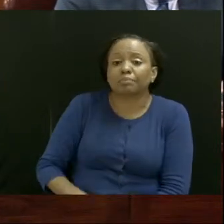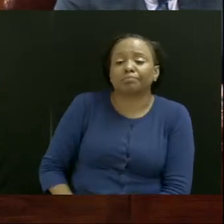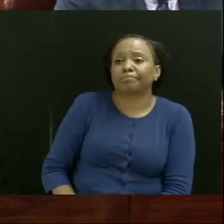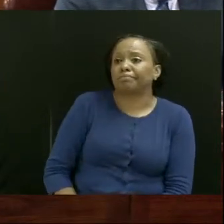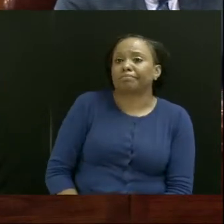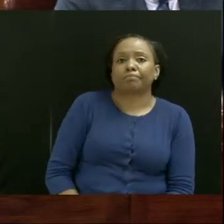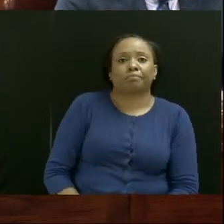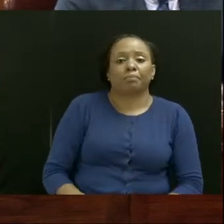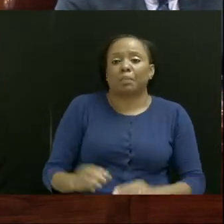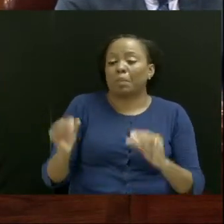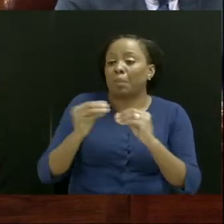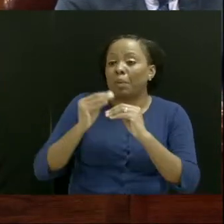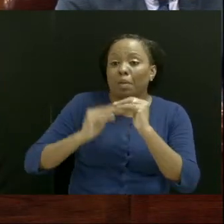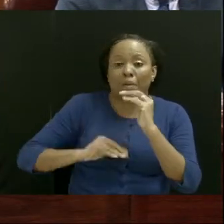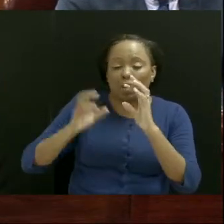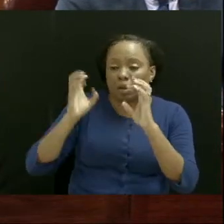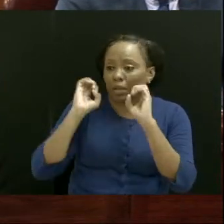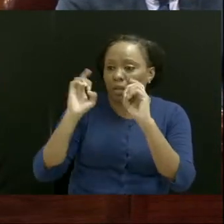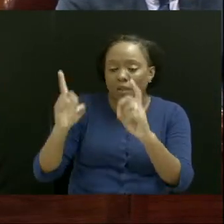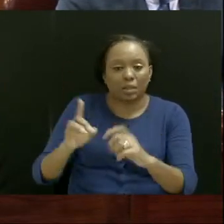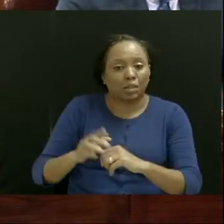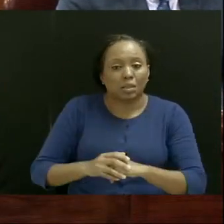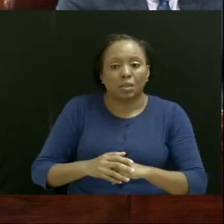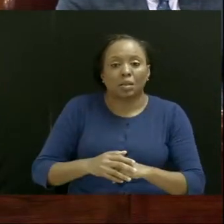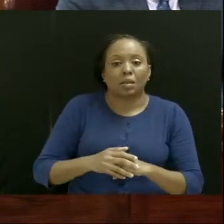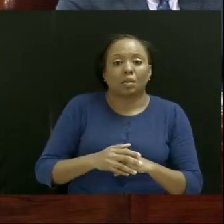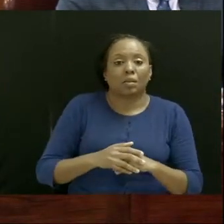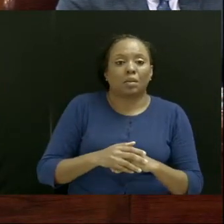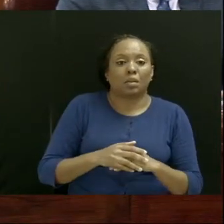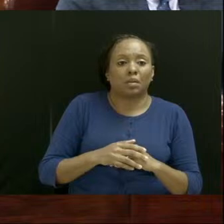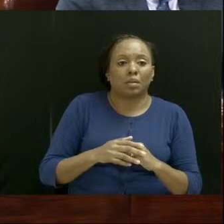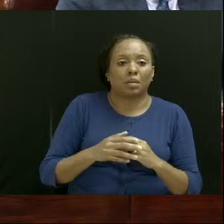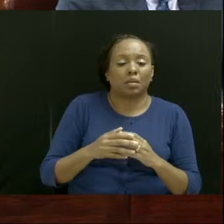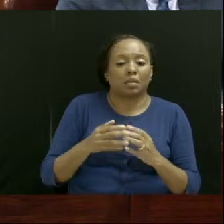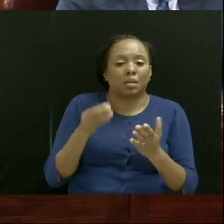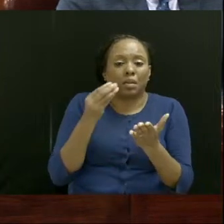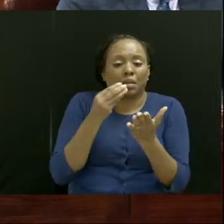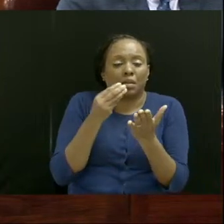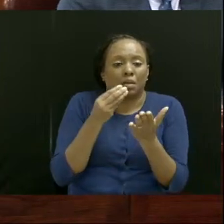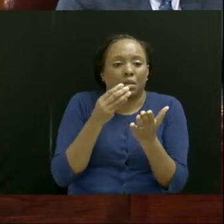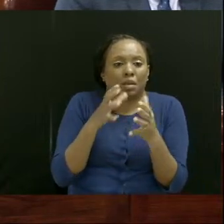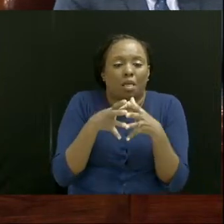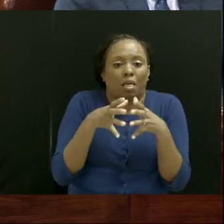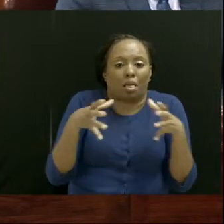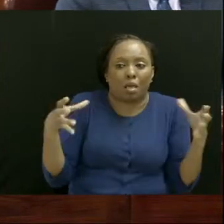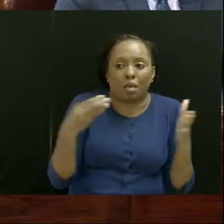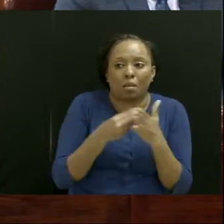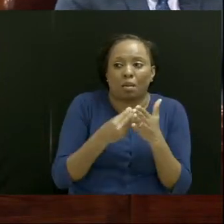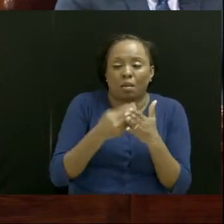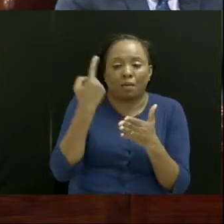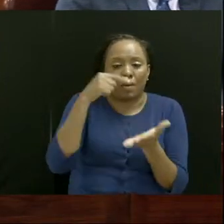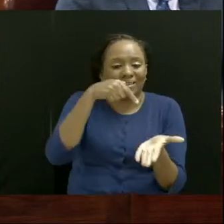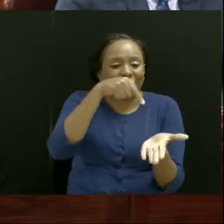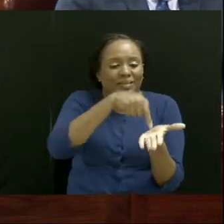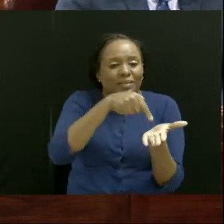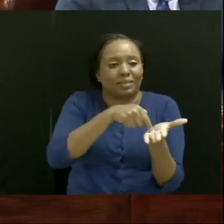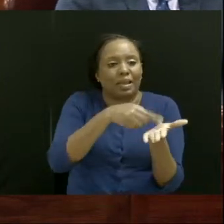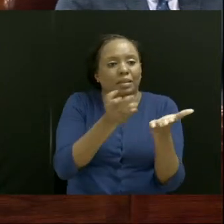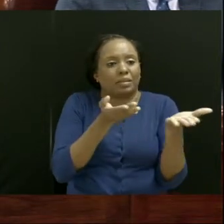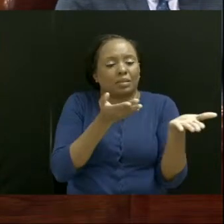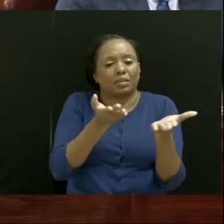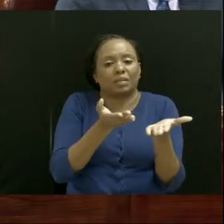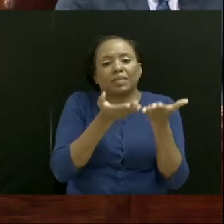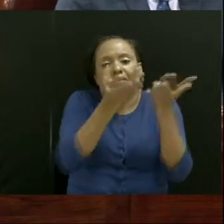spend on education. We're going to spend it on debt service. Now, that is